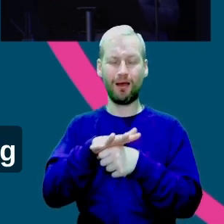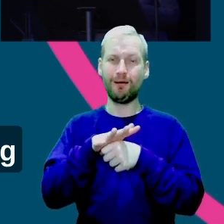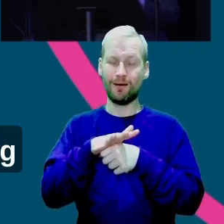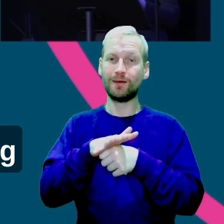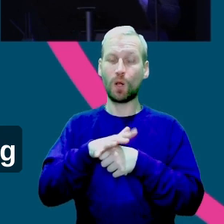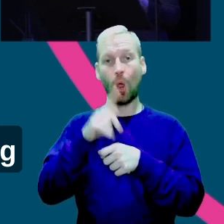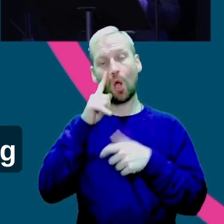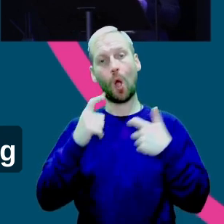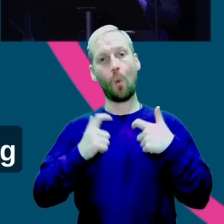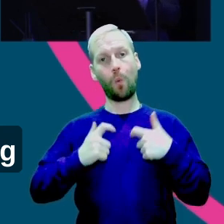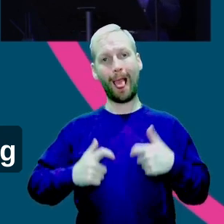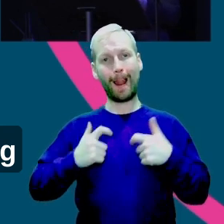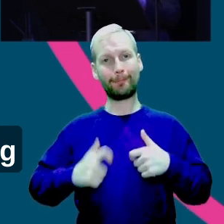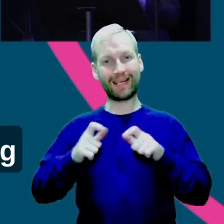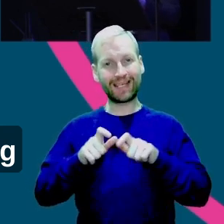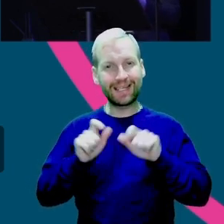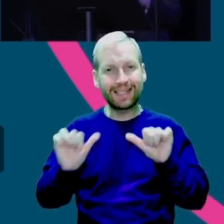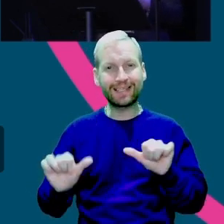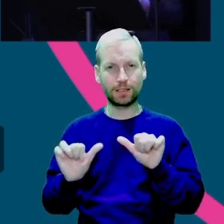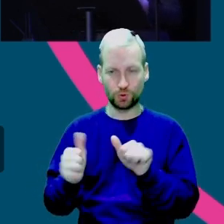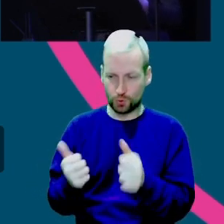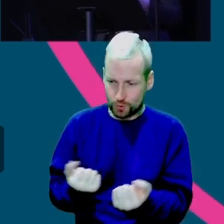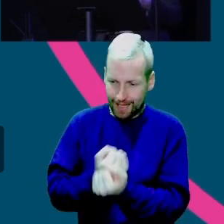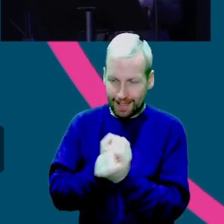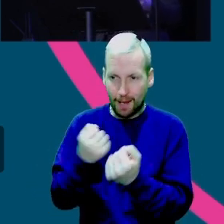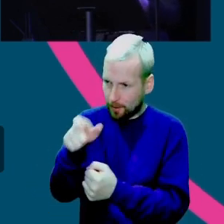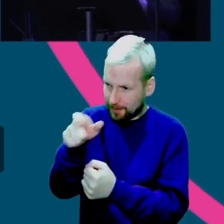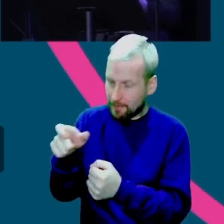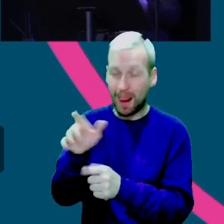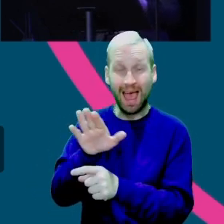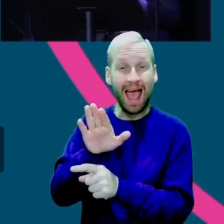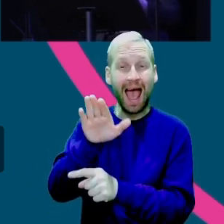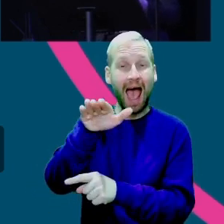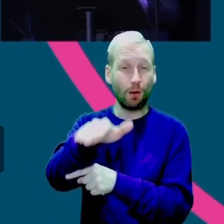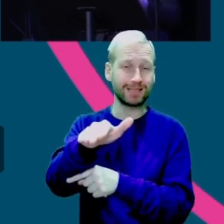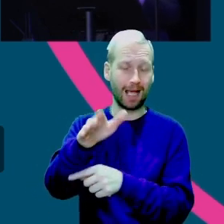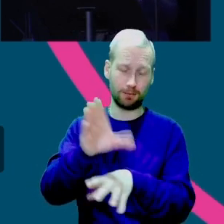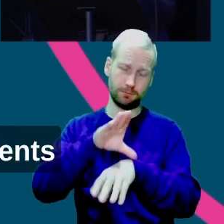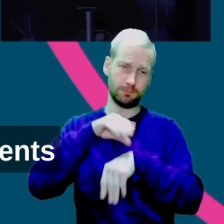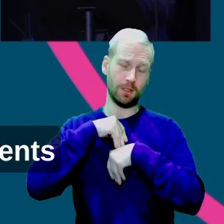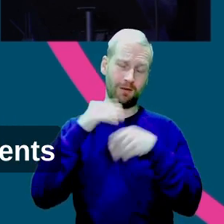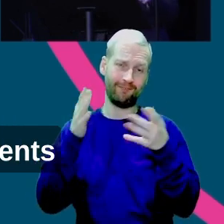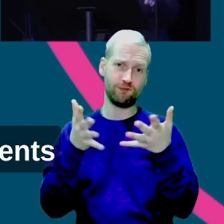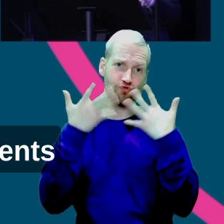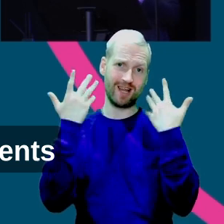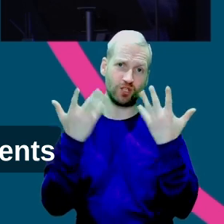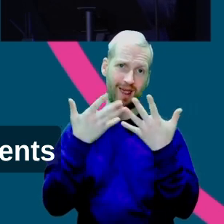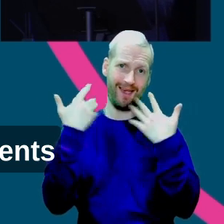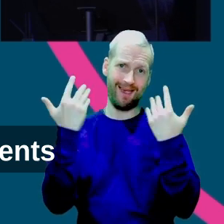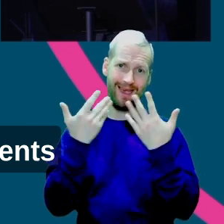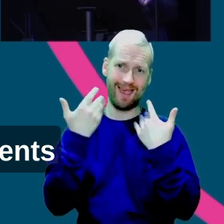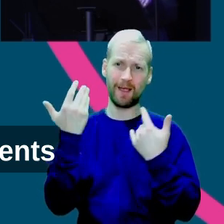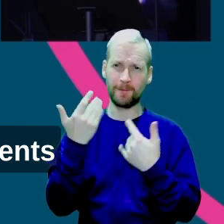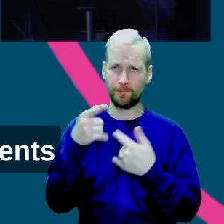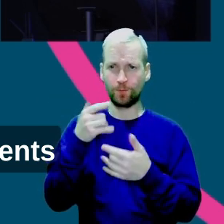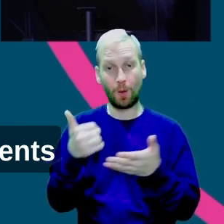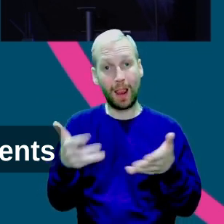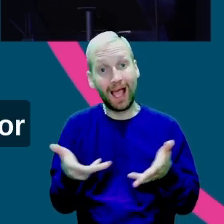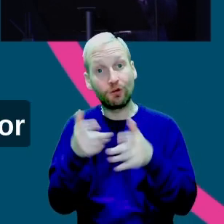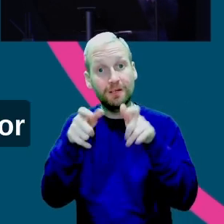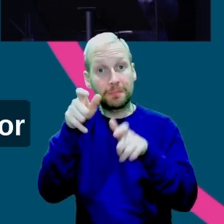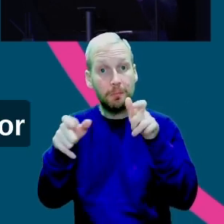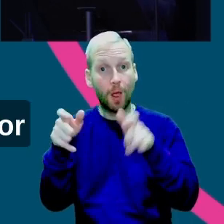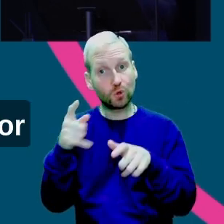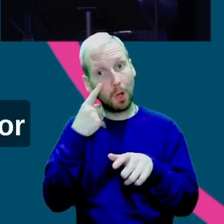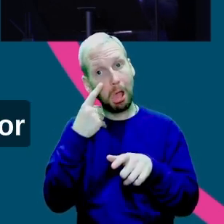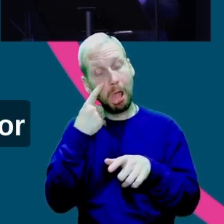on the well-being and enabling people to get outside and have some fresh air there'll be a route through that will encourage patients